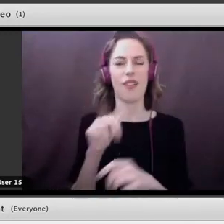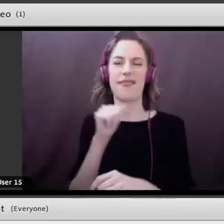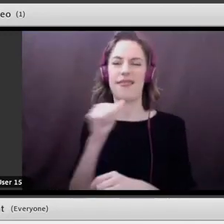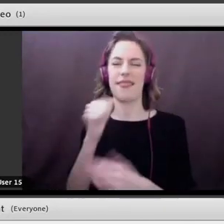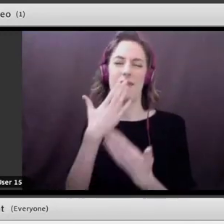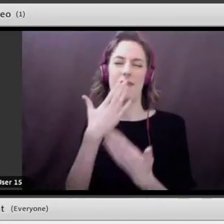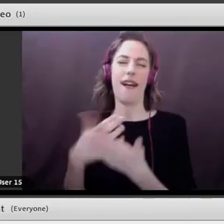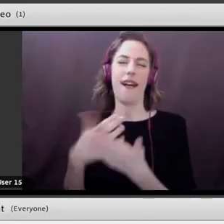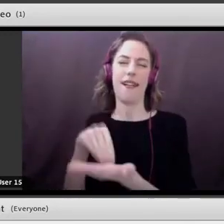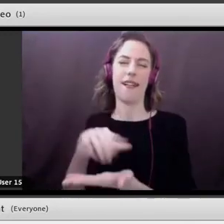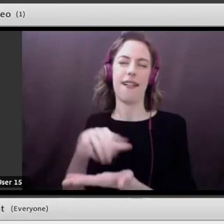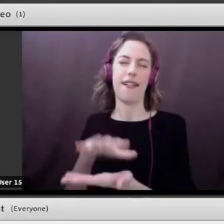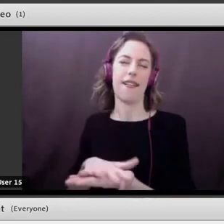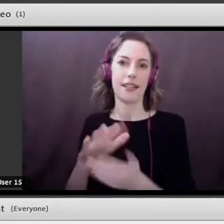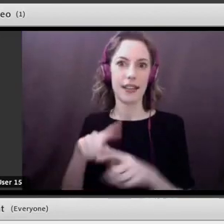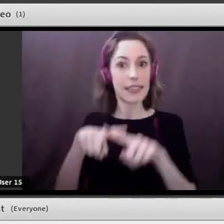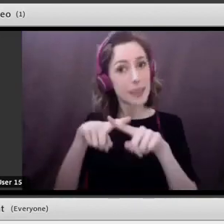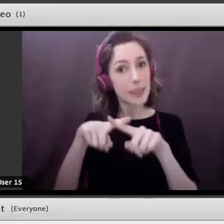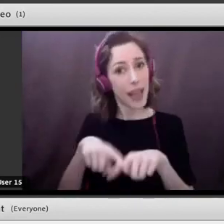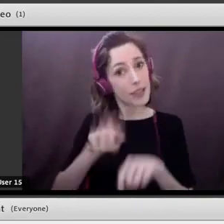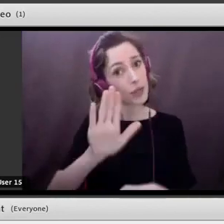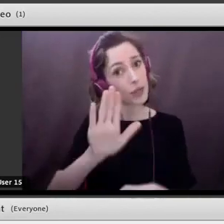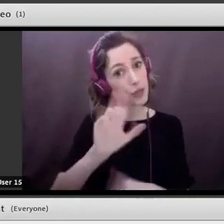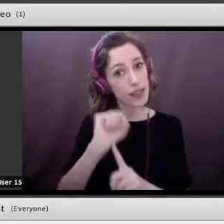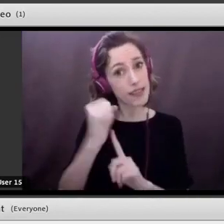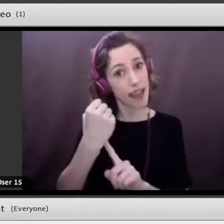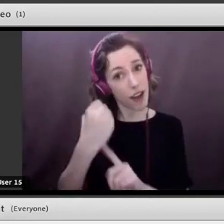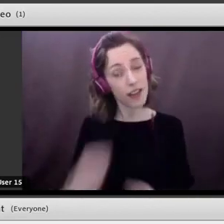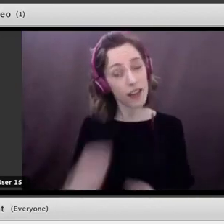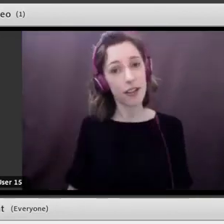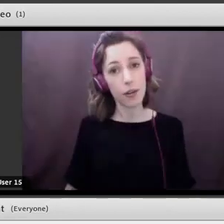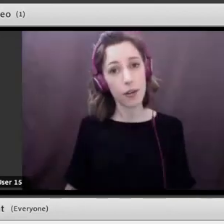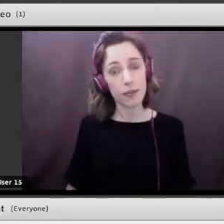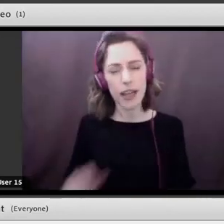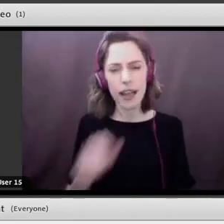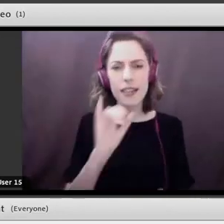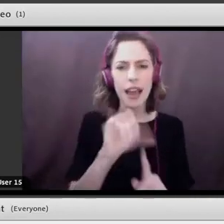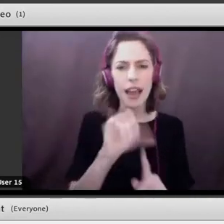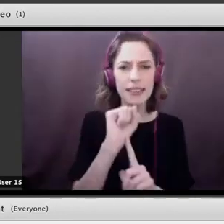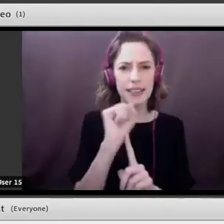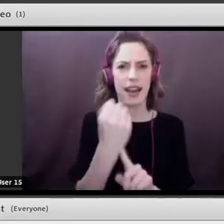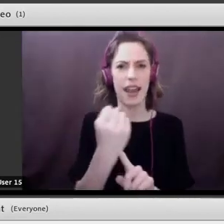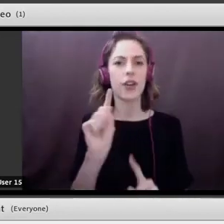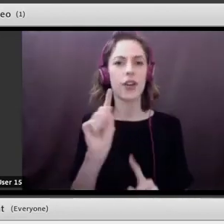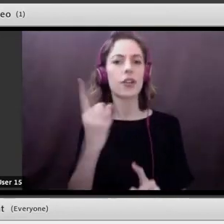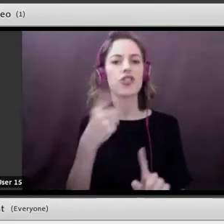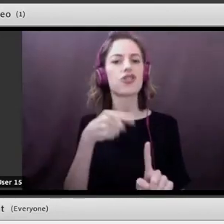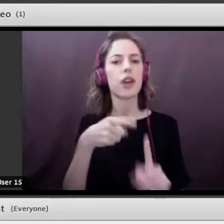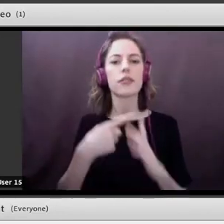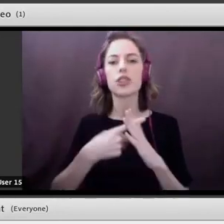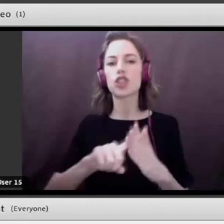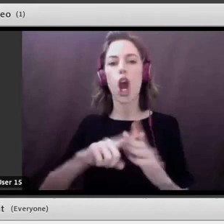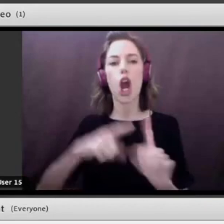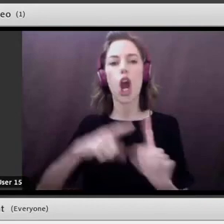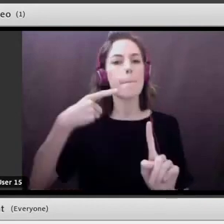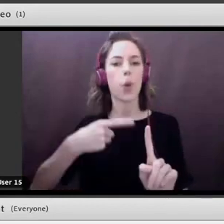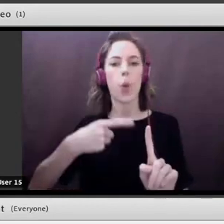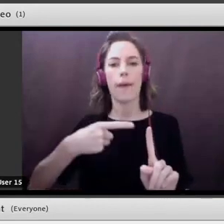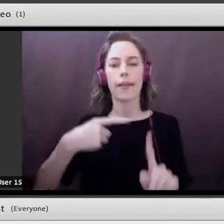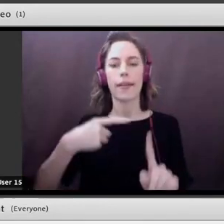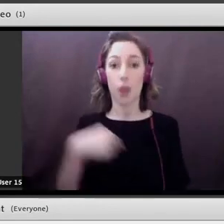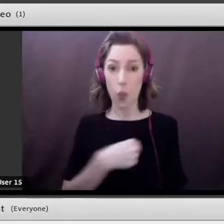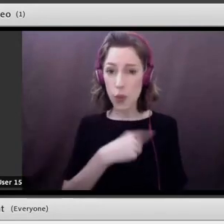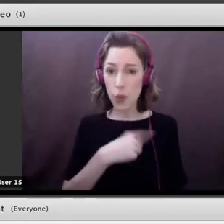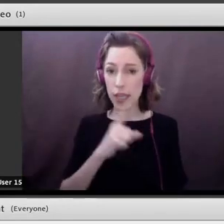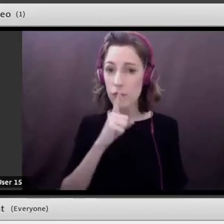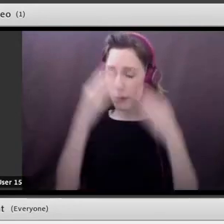jumping point, and we really welcome any feedback that you can provide us based on your discussions